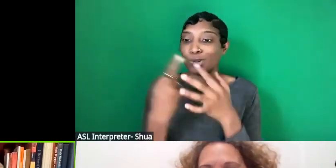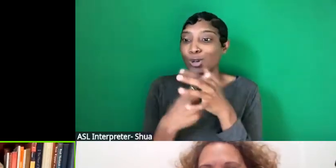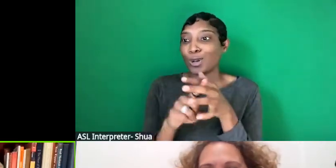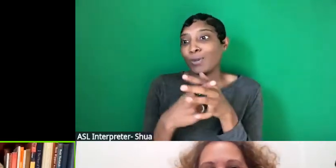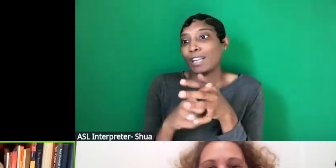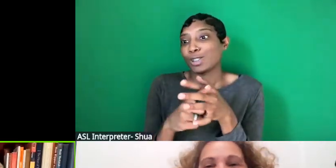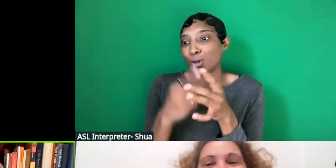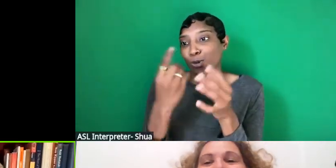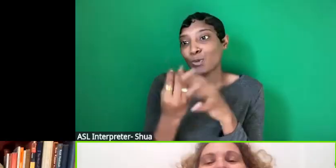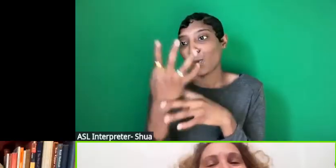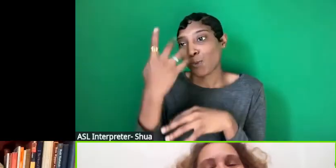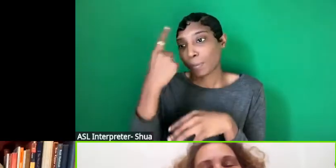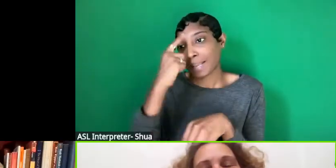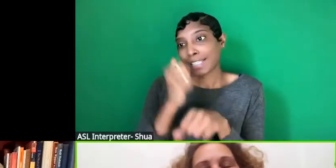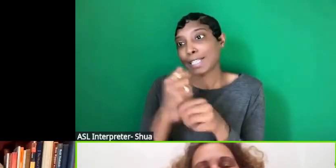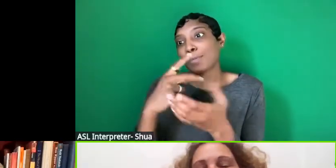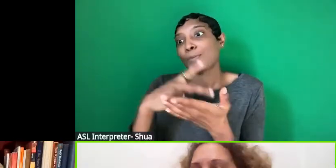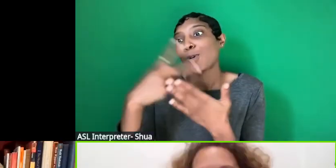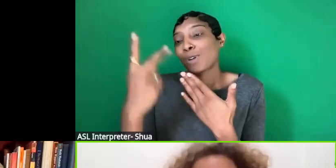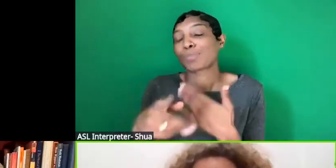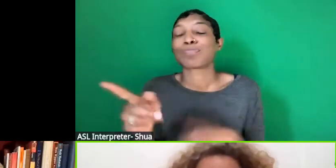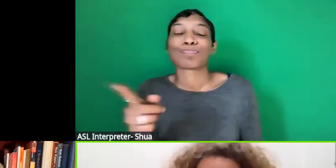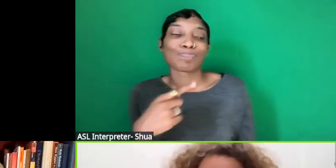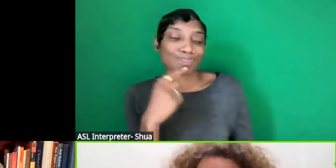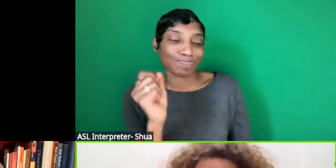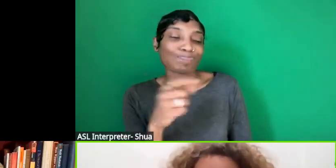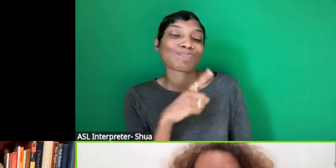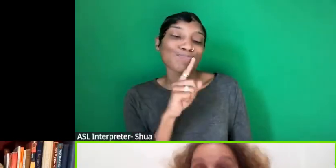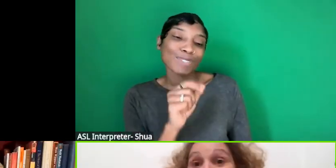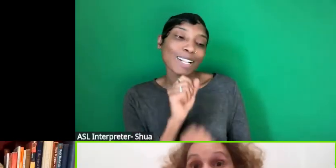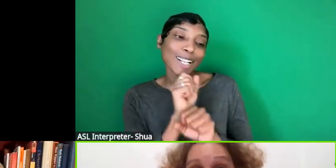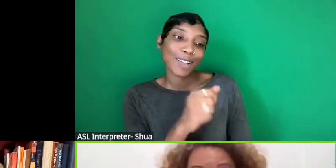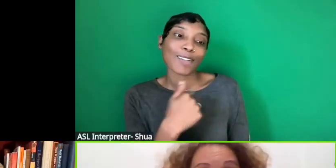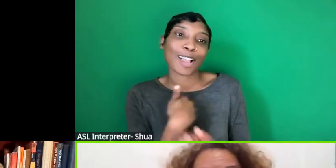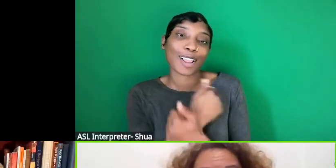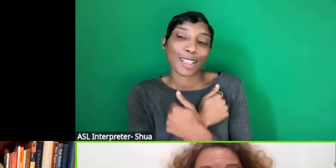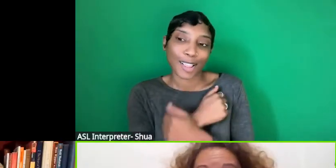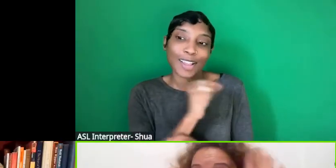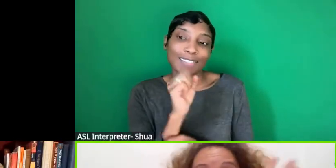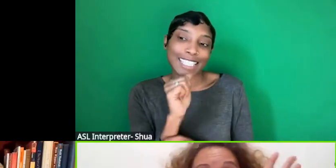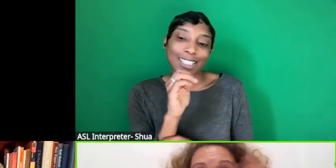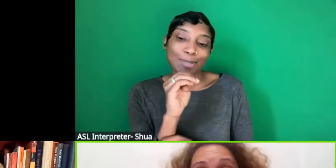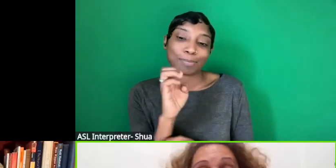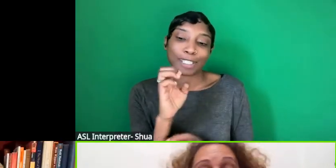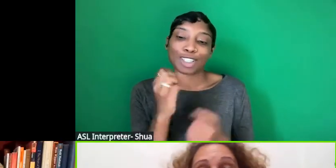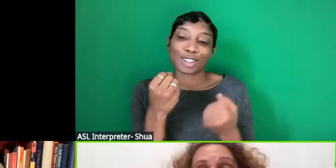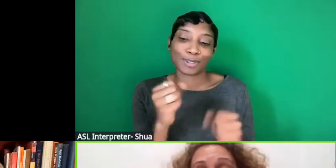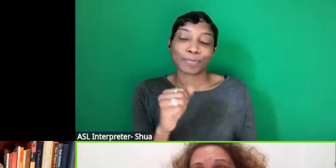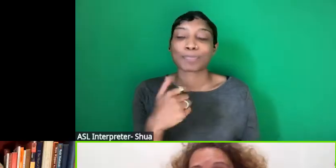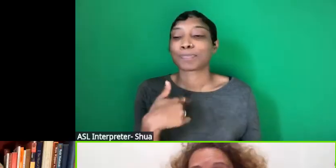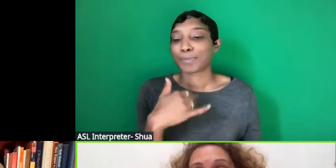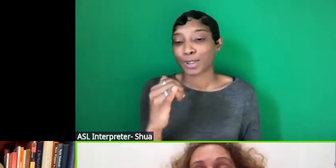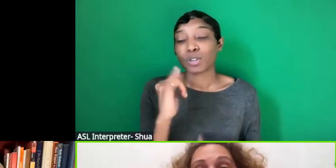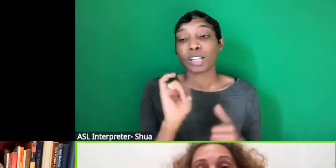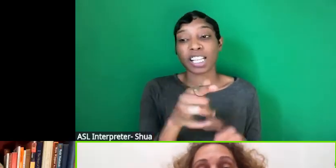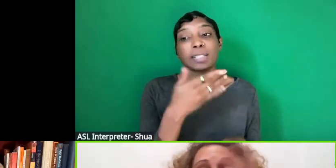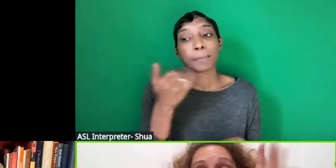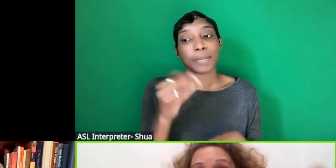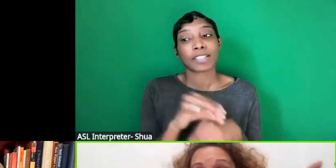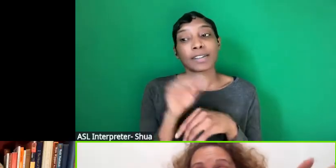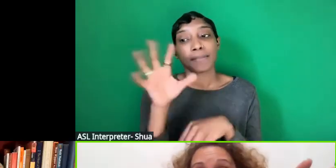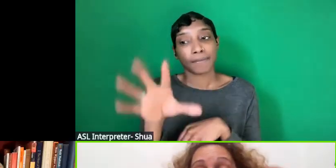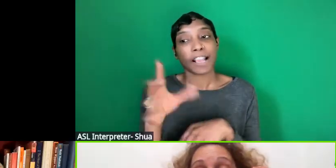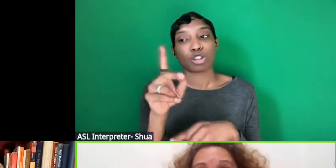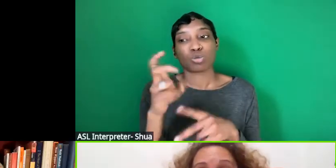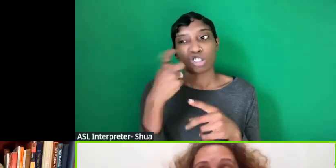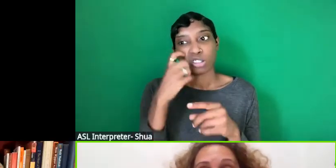programming. I absolutely love that. Definitely my kids were watching that. Me too. So that's the best advice for growth yet that